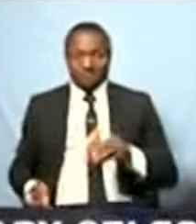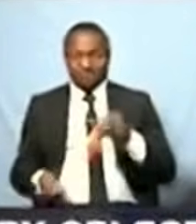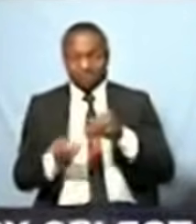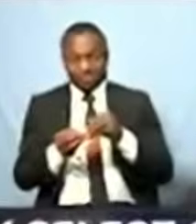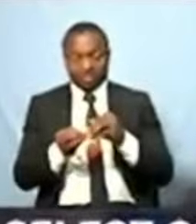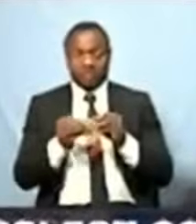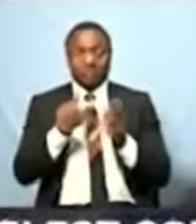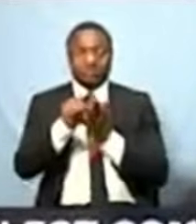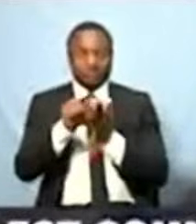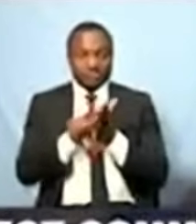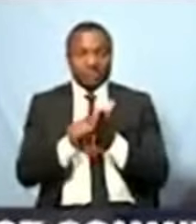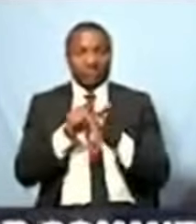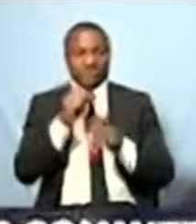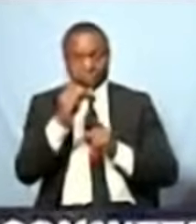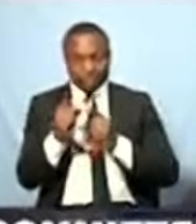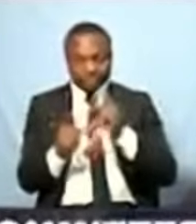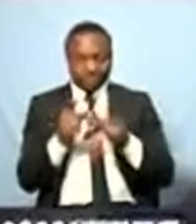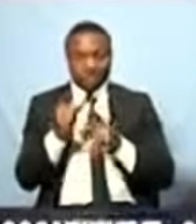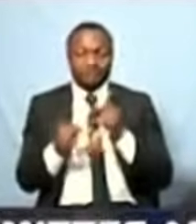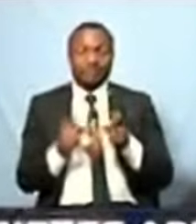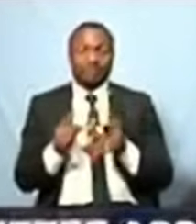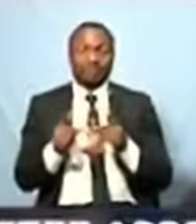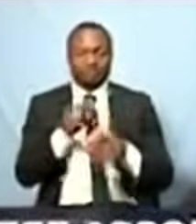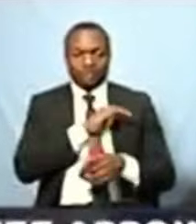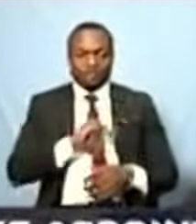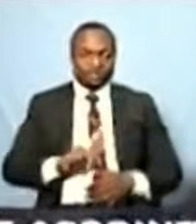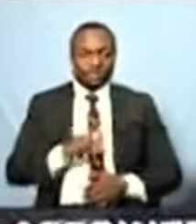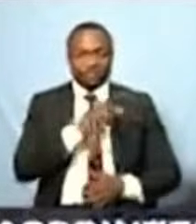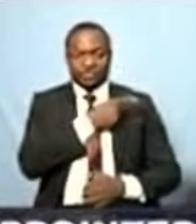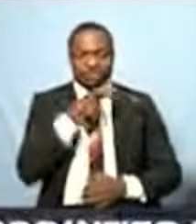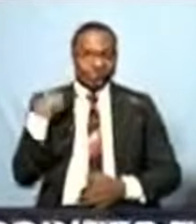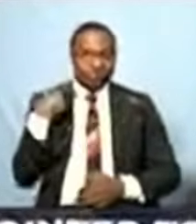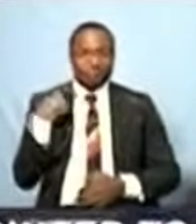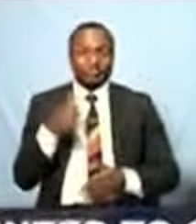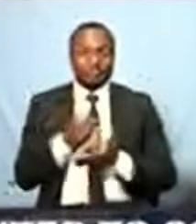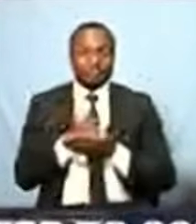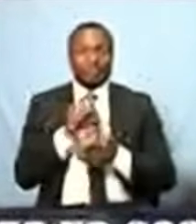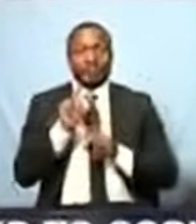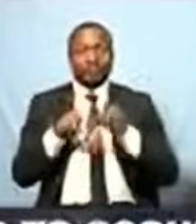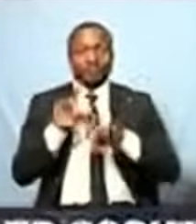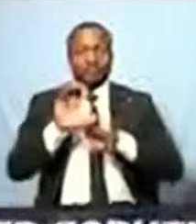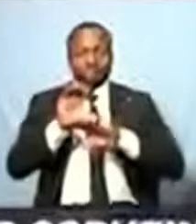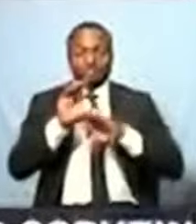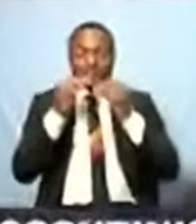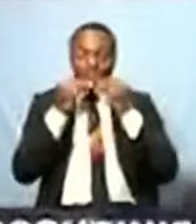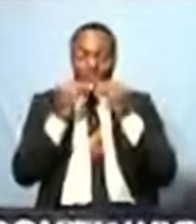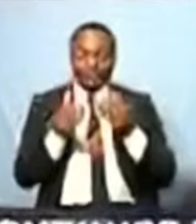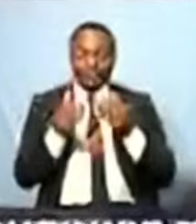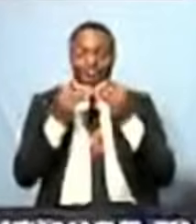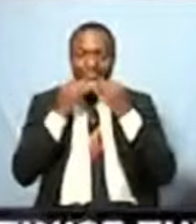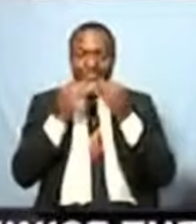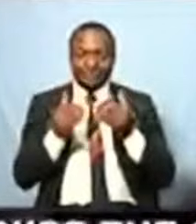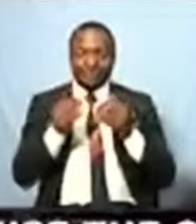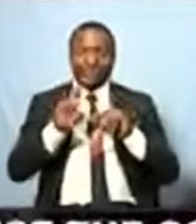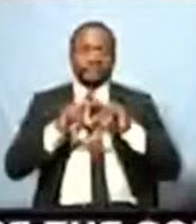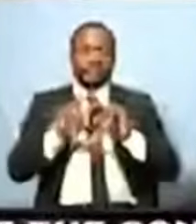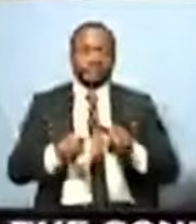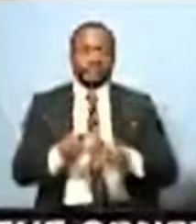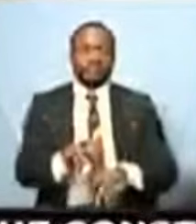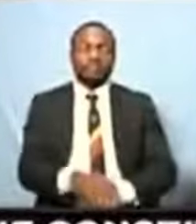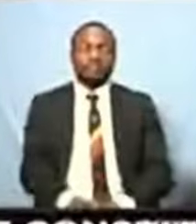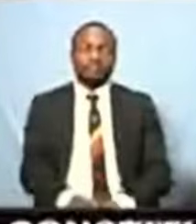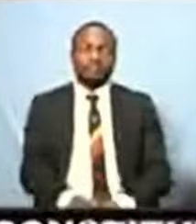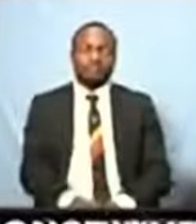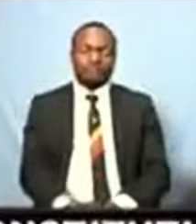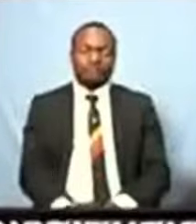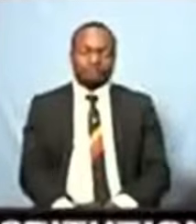the legislative processes as a member of parliament. On behalf of the people of Chilubi, we thank you. I'm greatly humbled, Mr. Chair.